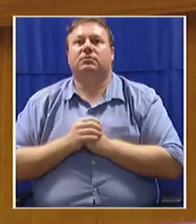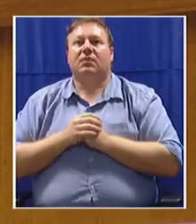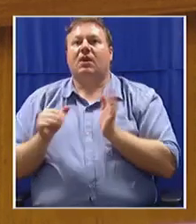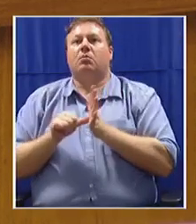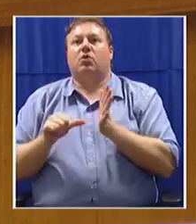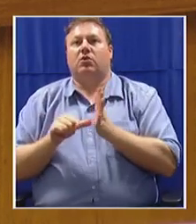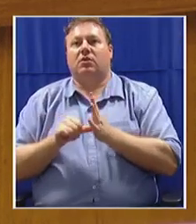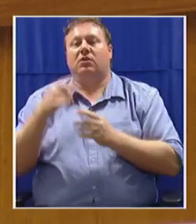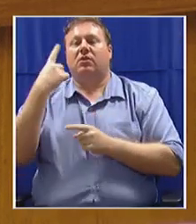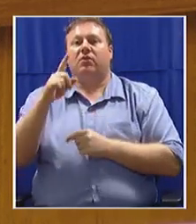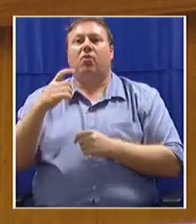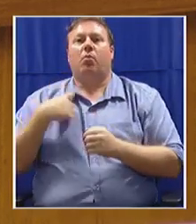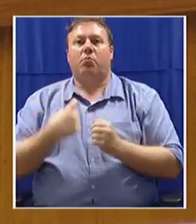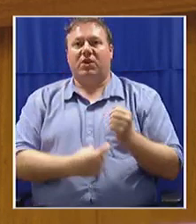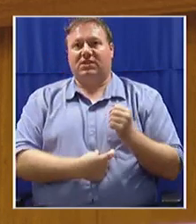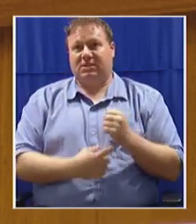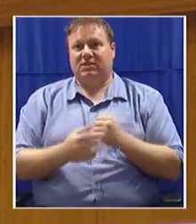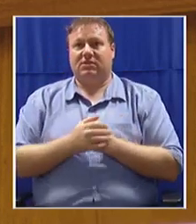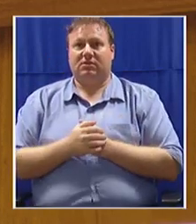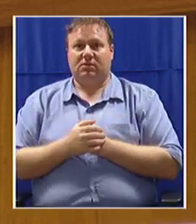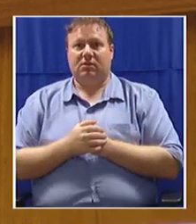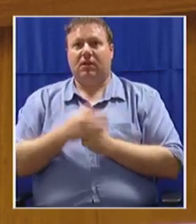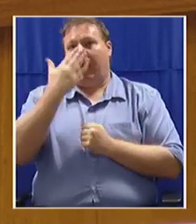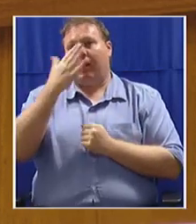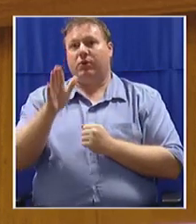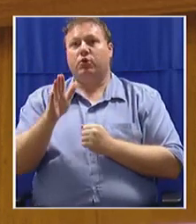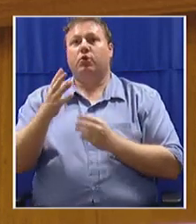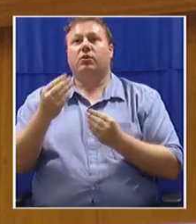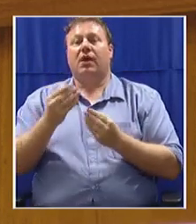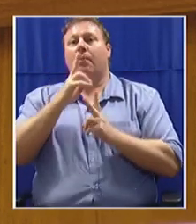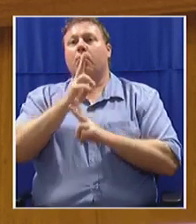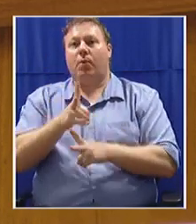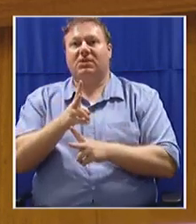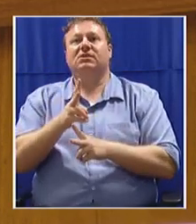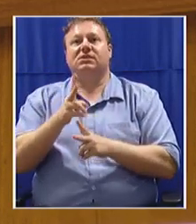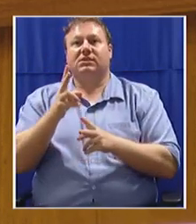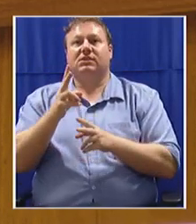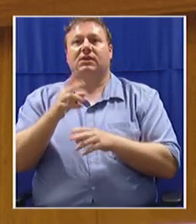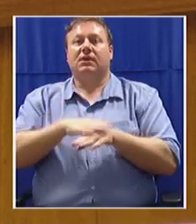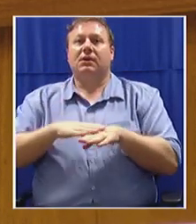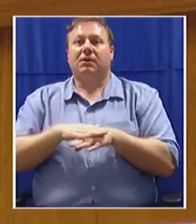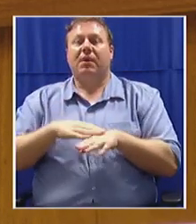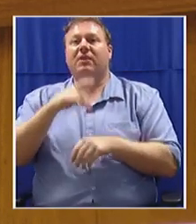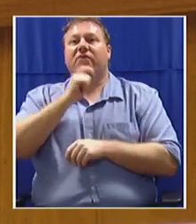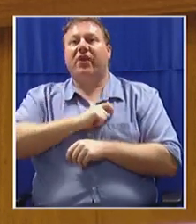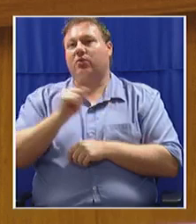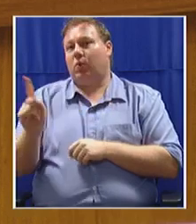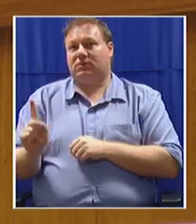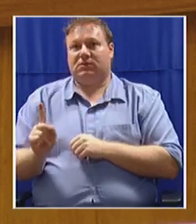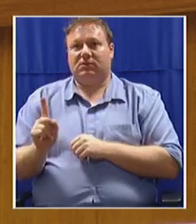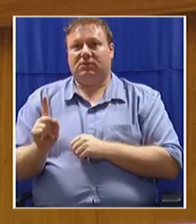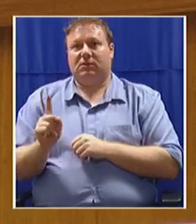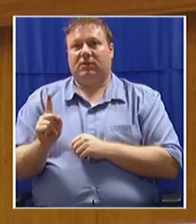particularly for a president whose attitude and promises were based on the fact that he will be